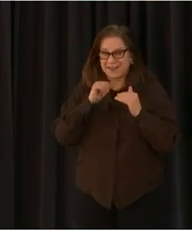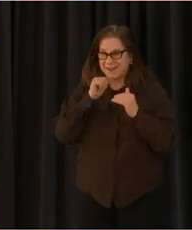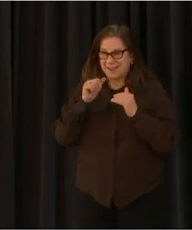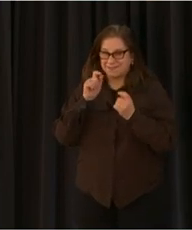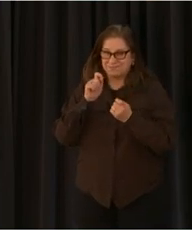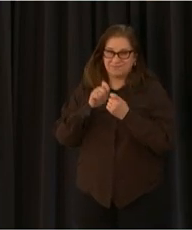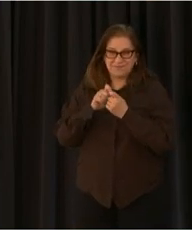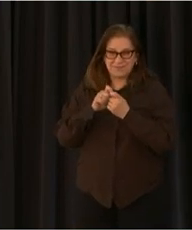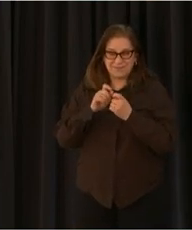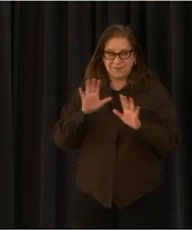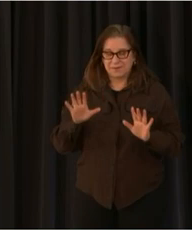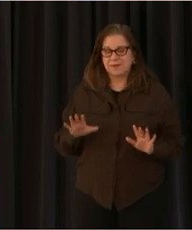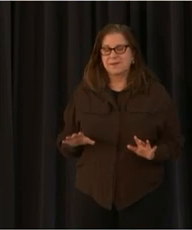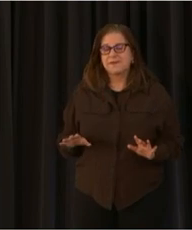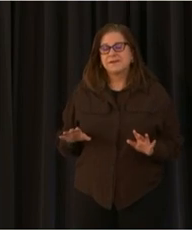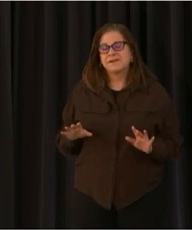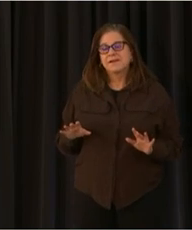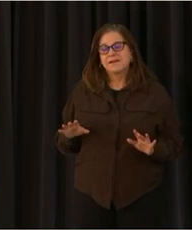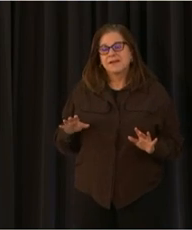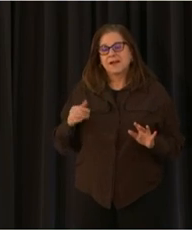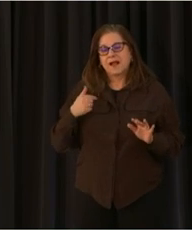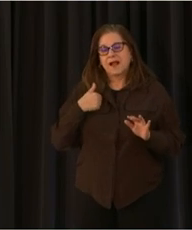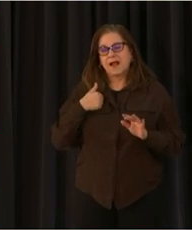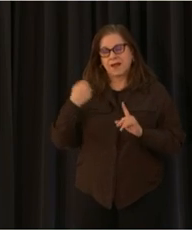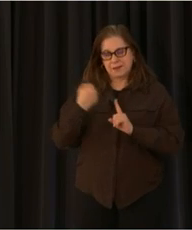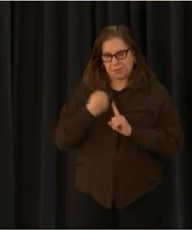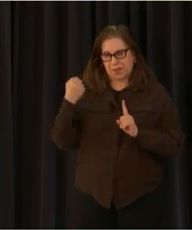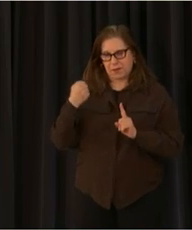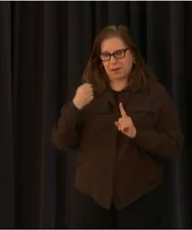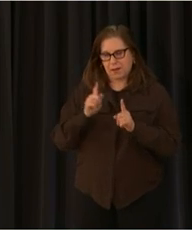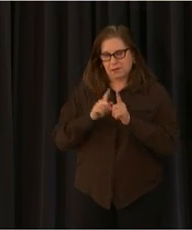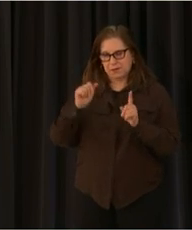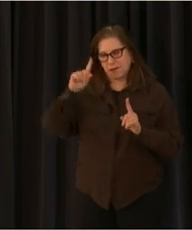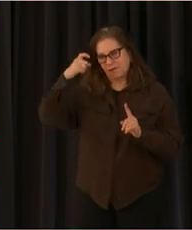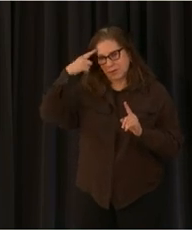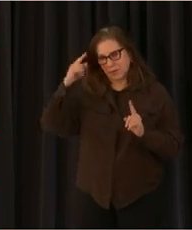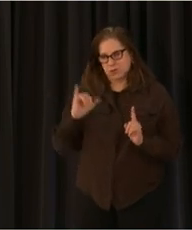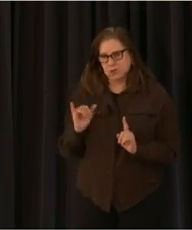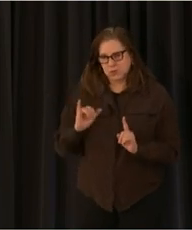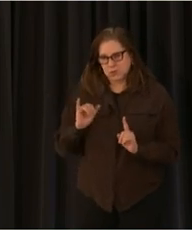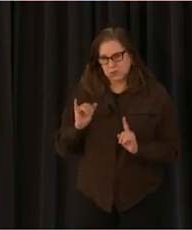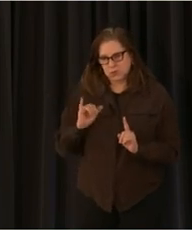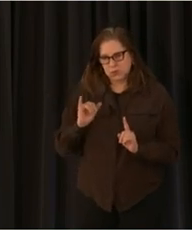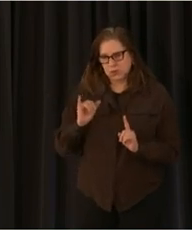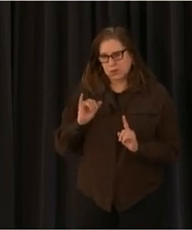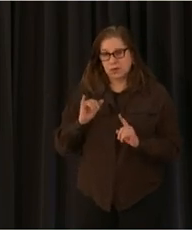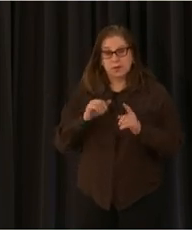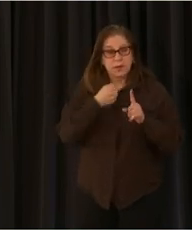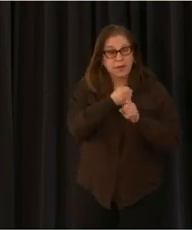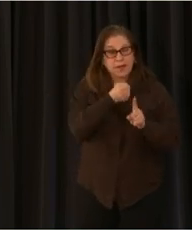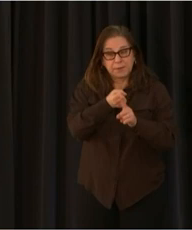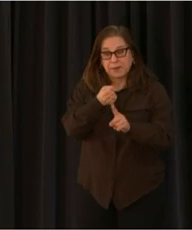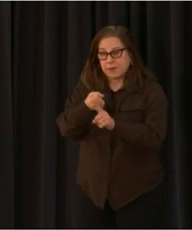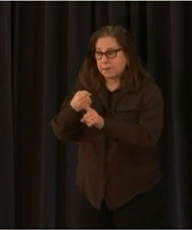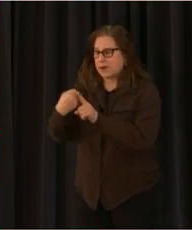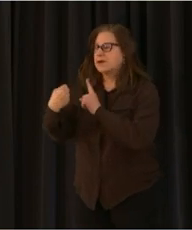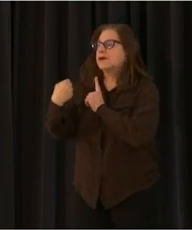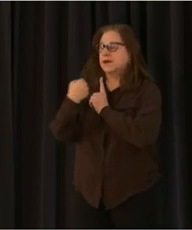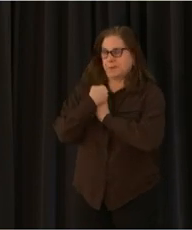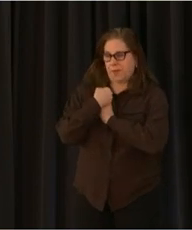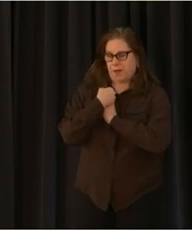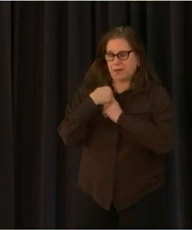we haven't been as impacted if it was an across-the-board loss for